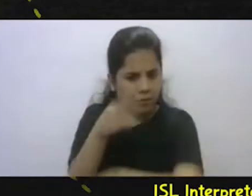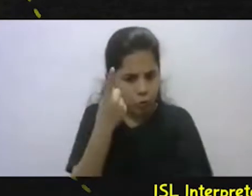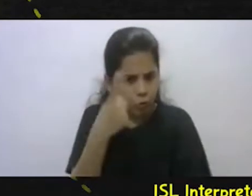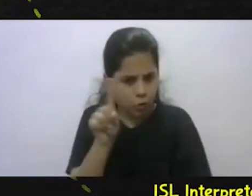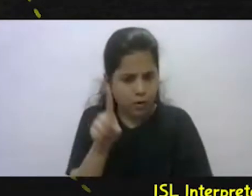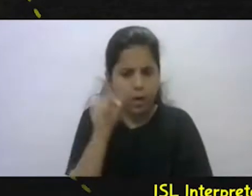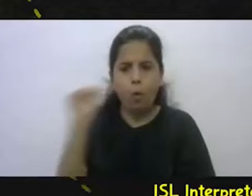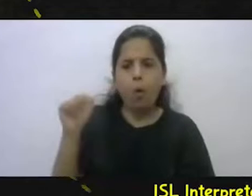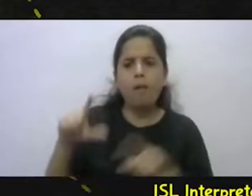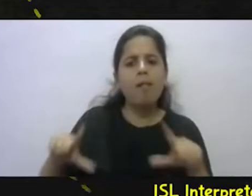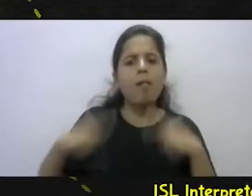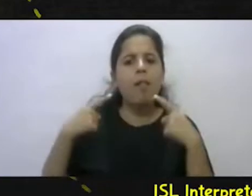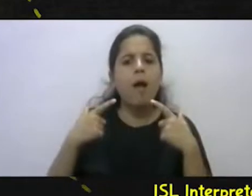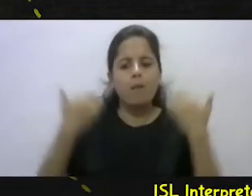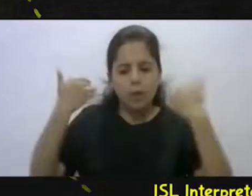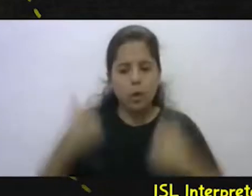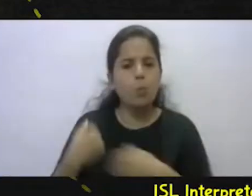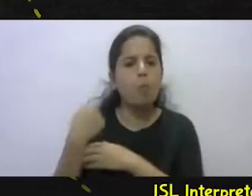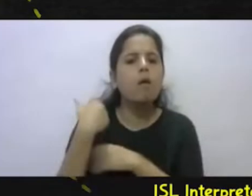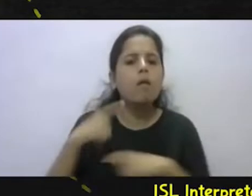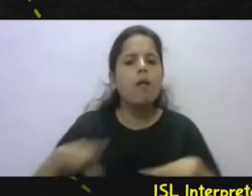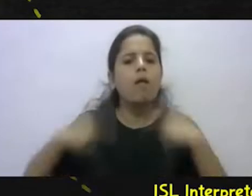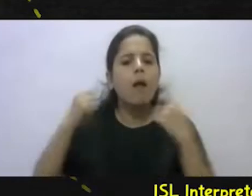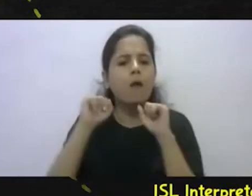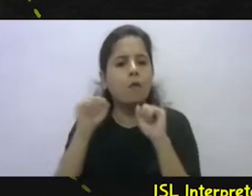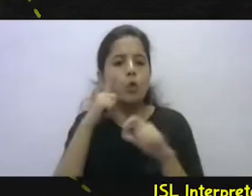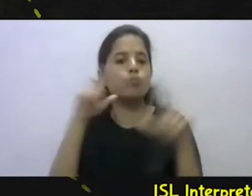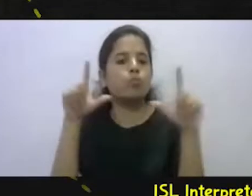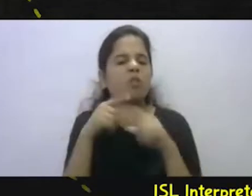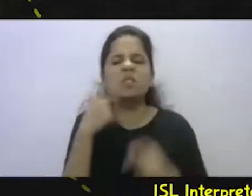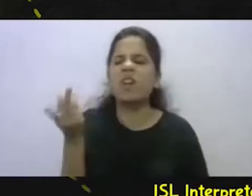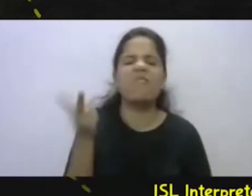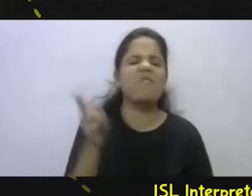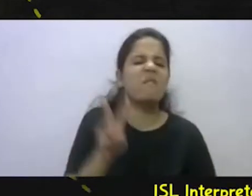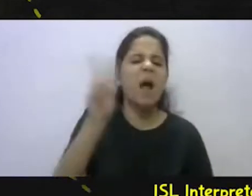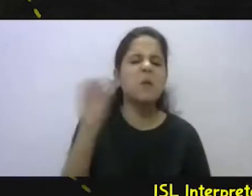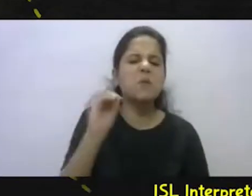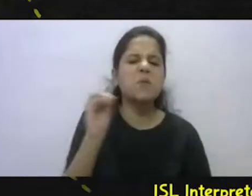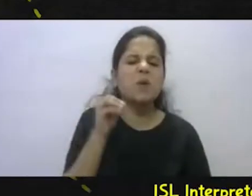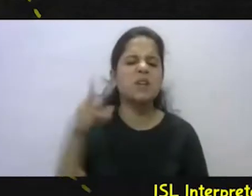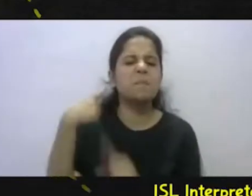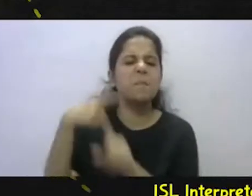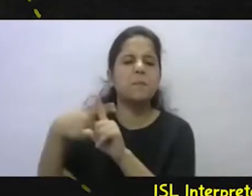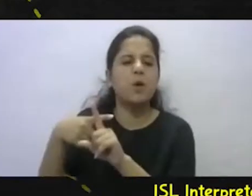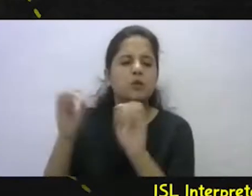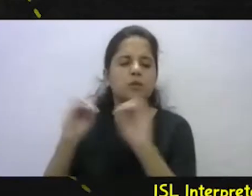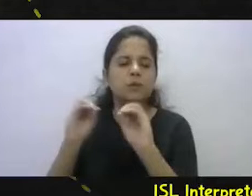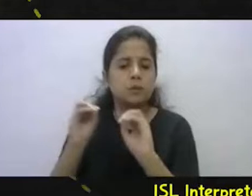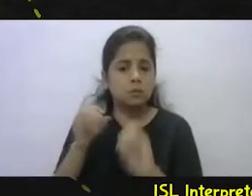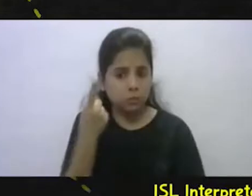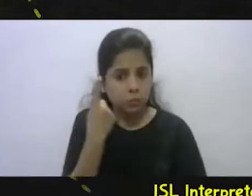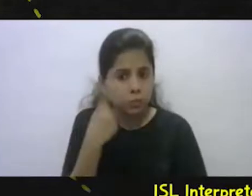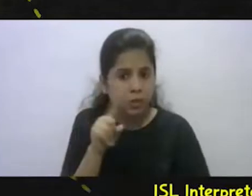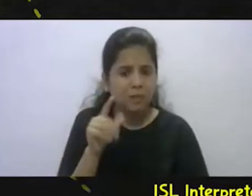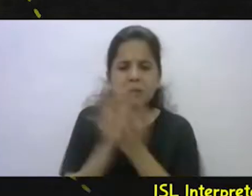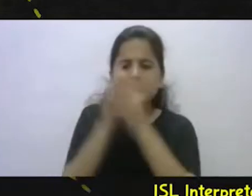life, human lives, and then proving that they are worthless, or they're nothing positive about it, or there is nothing to